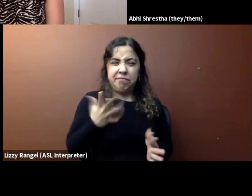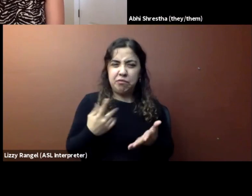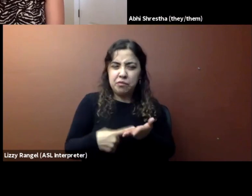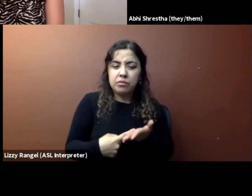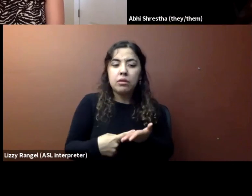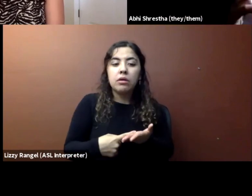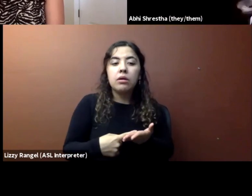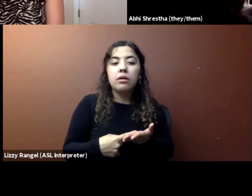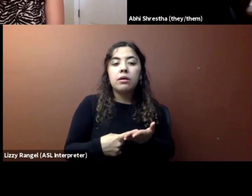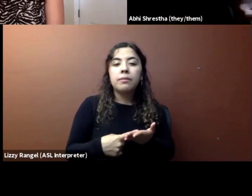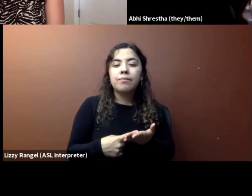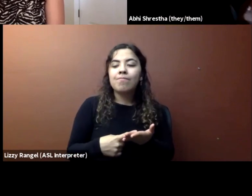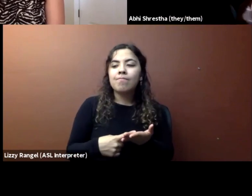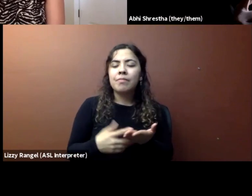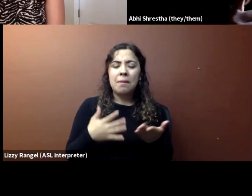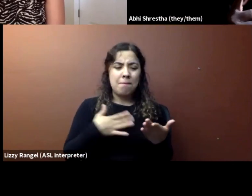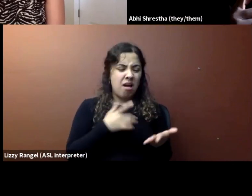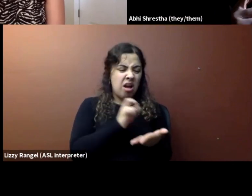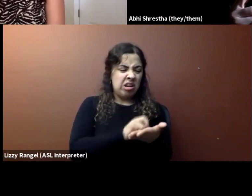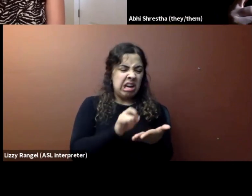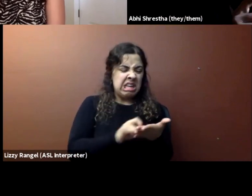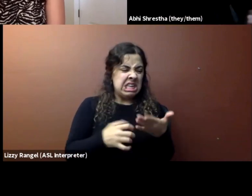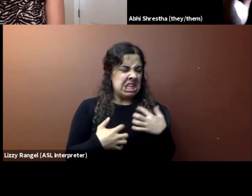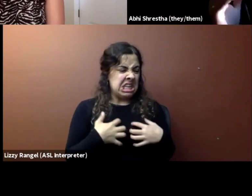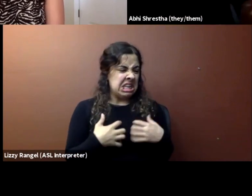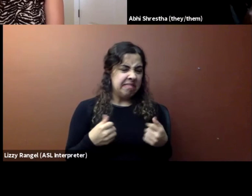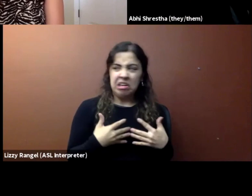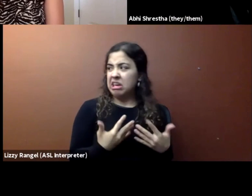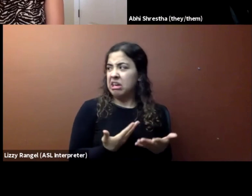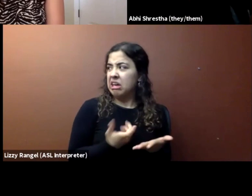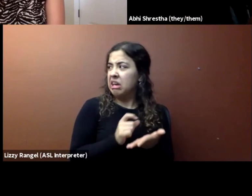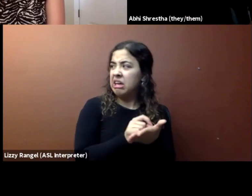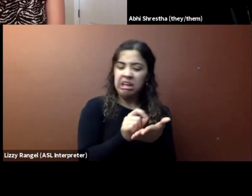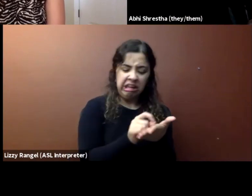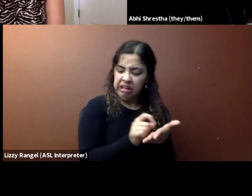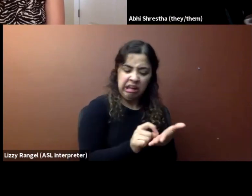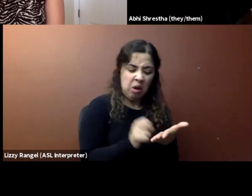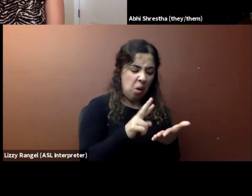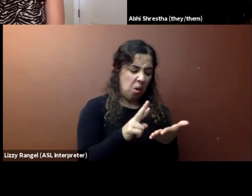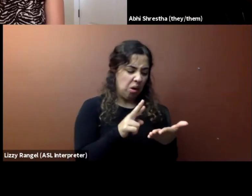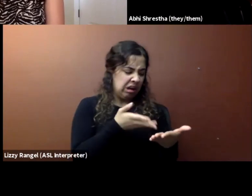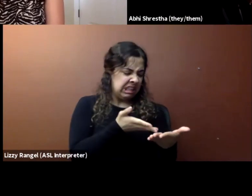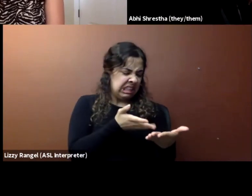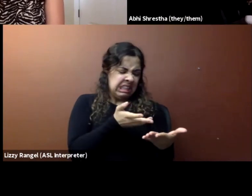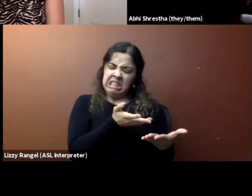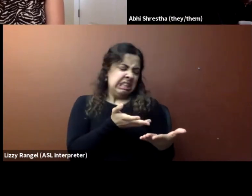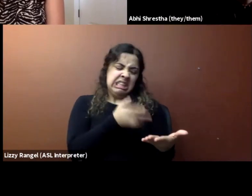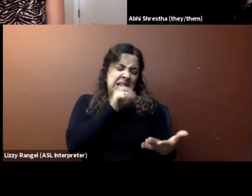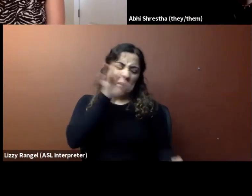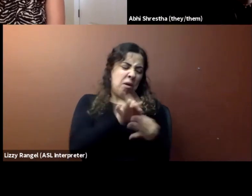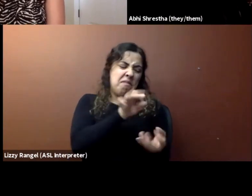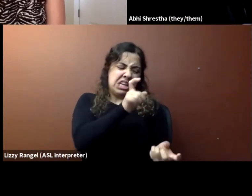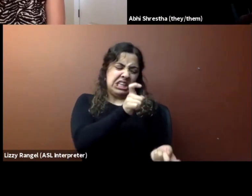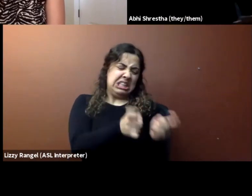get over sort of the fear of writing? Or like, for example, having to say the right thing or trying to be profound. I think we were